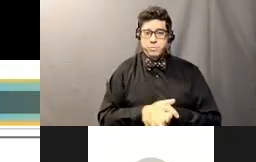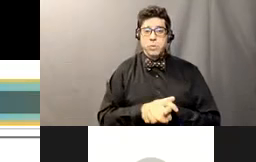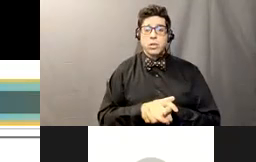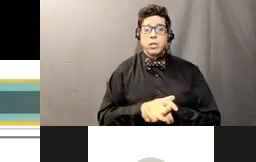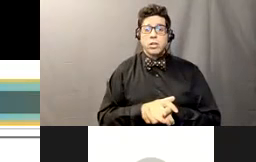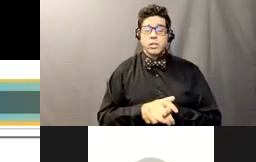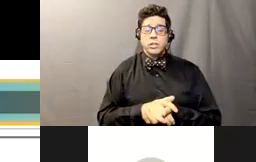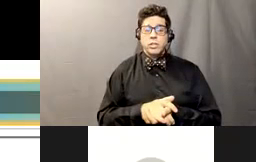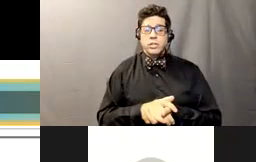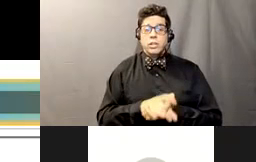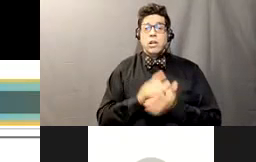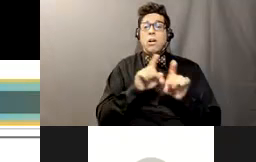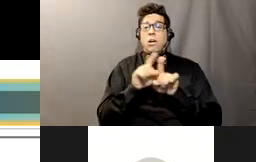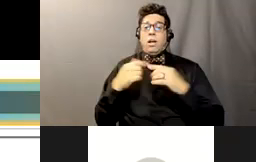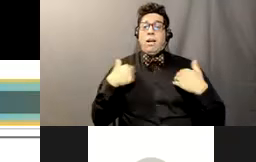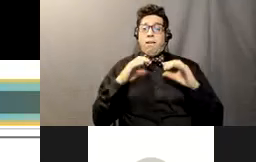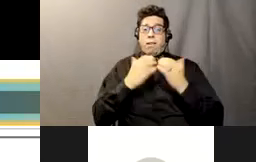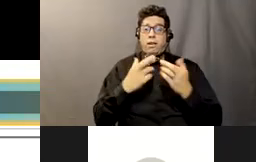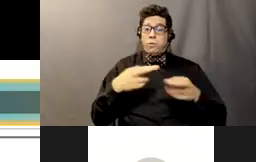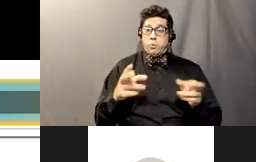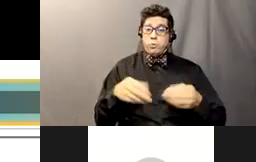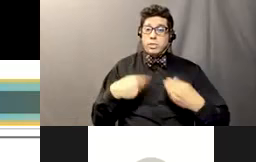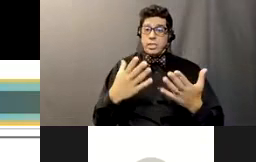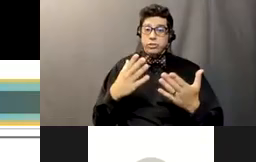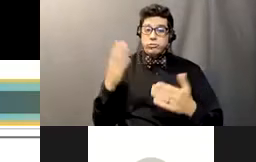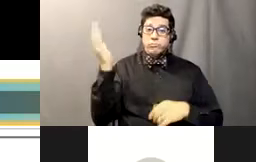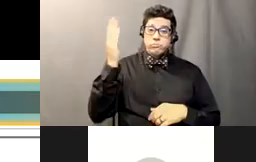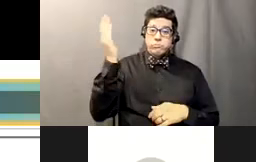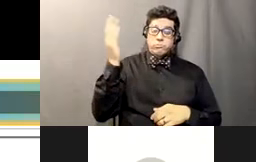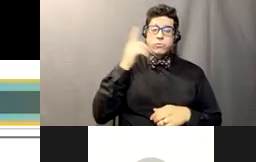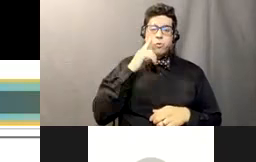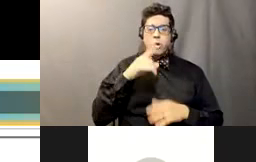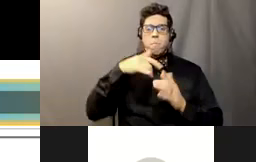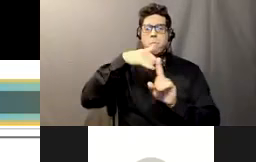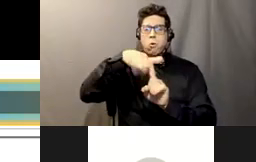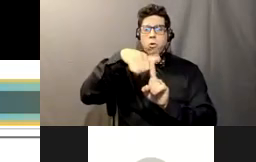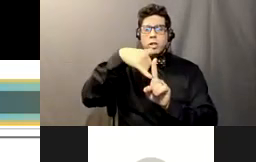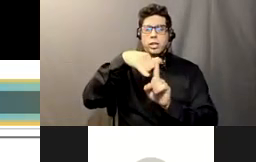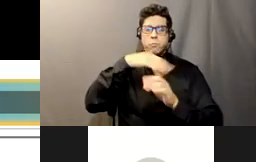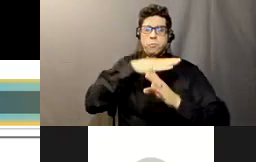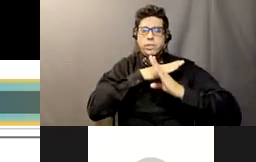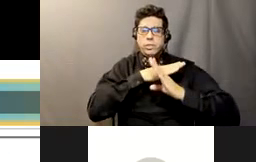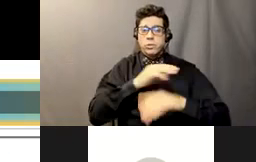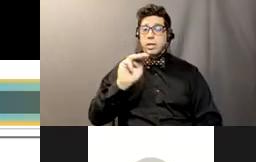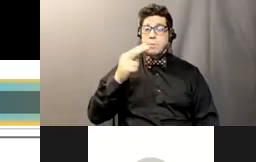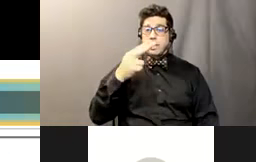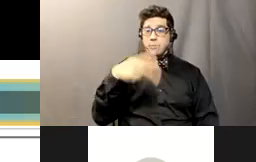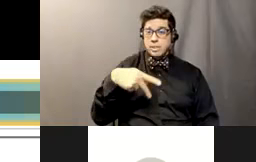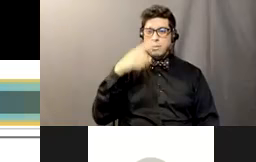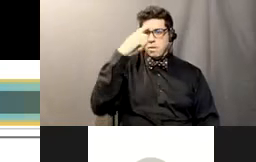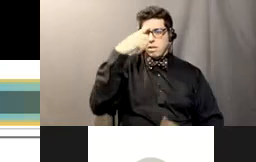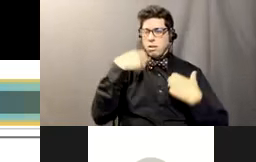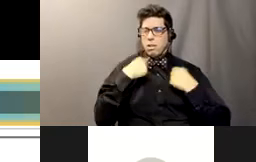So we have our counselors that do bully prevention. We have our MHPs, our mental health professionals that will